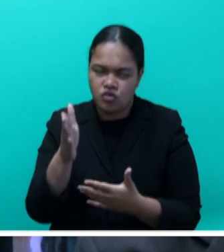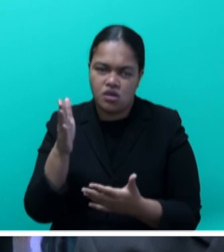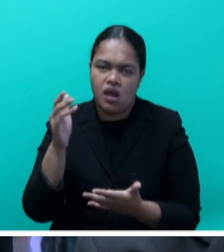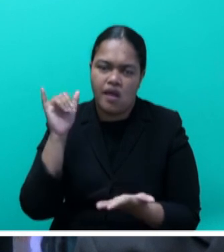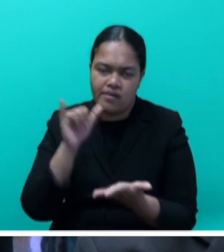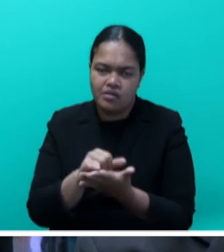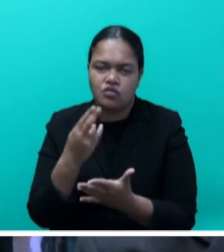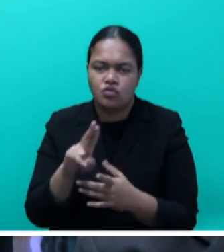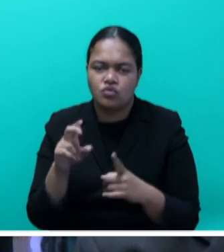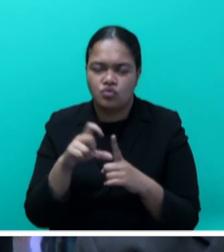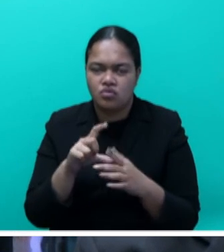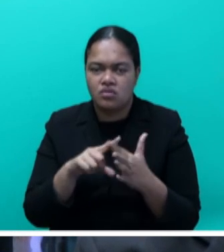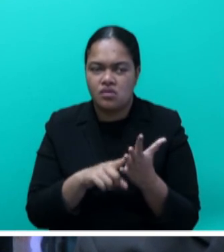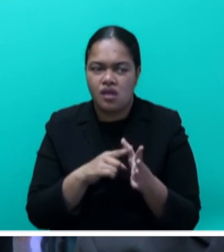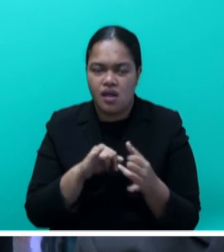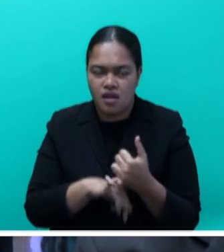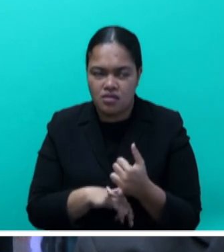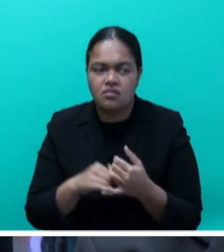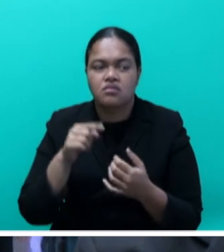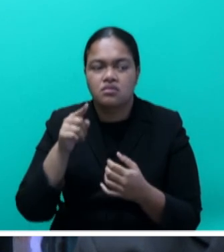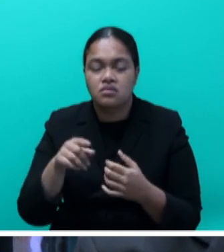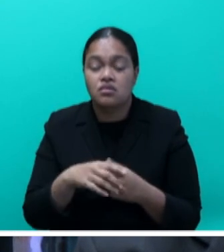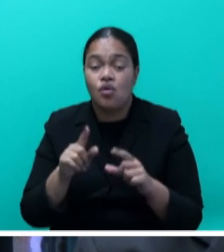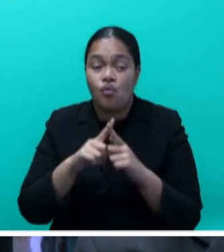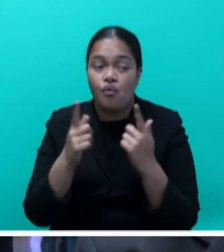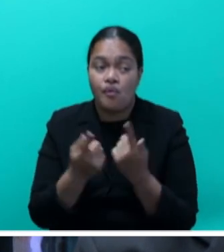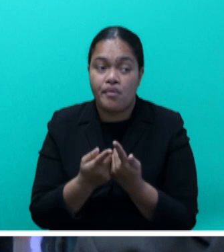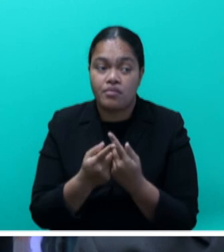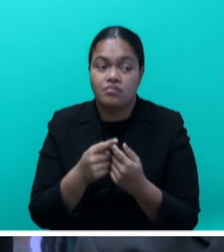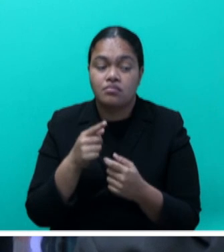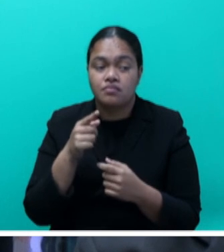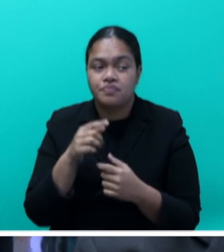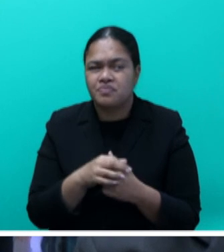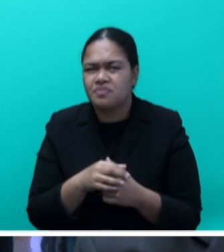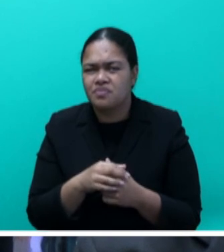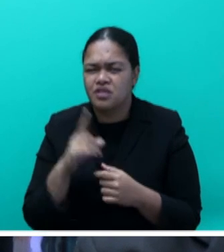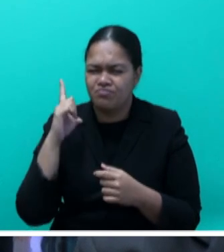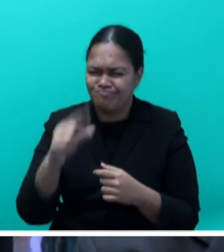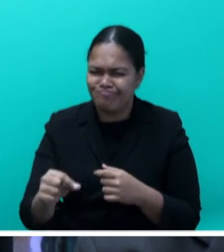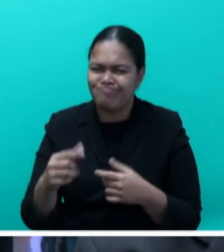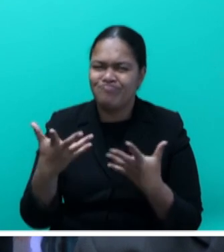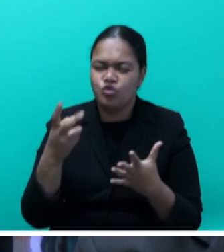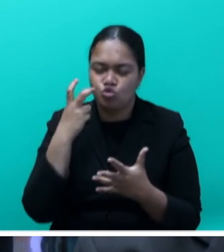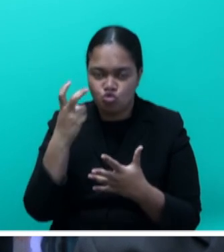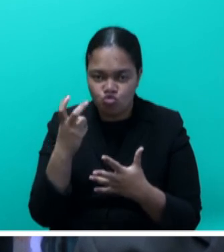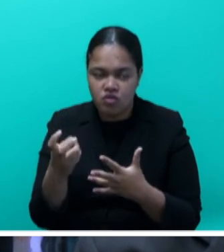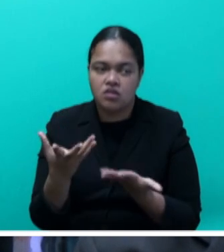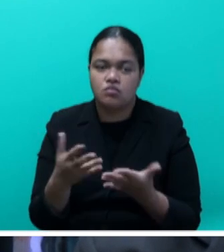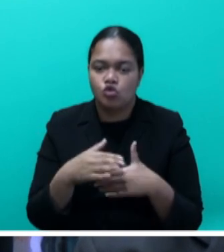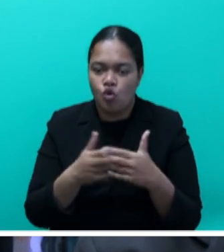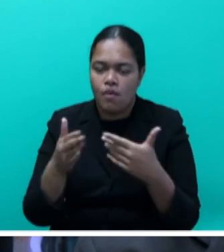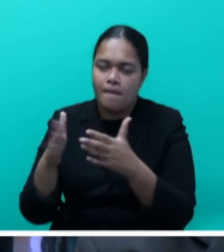Dallas. By broadening our global connectivity, we're not just bolstering tourism, we're opening new doors for